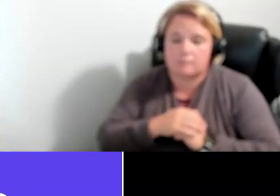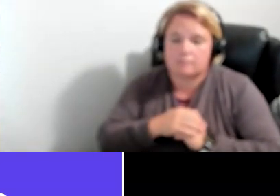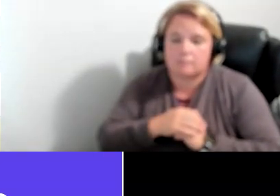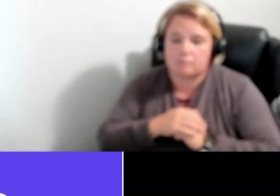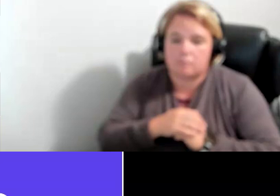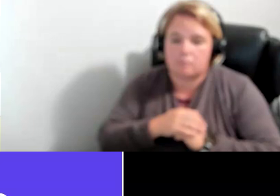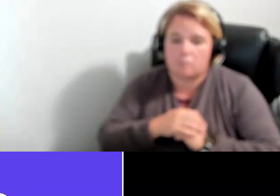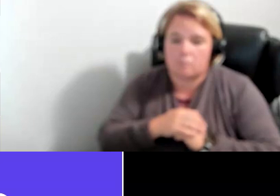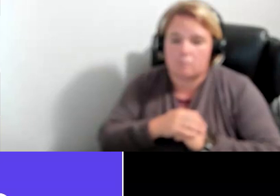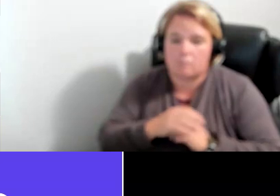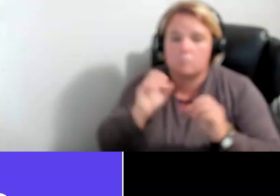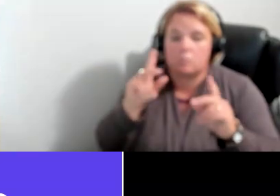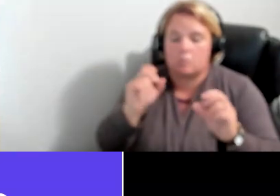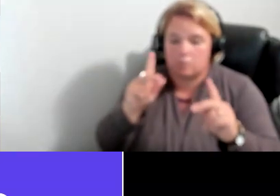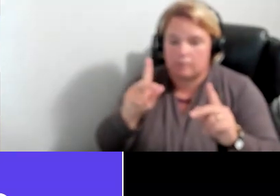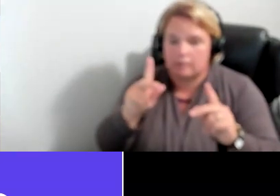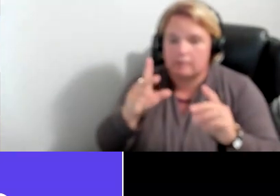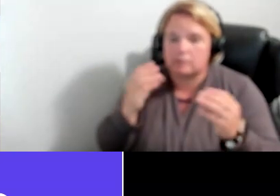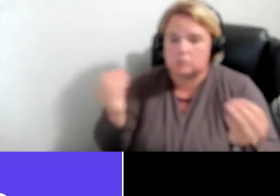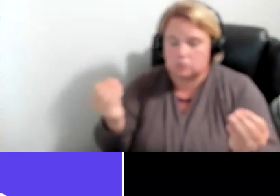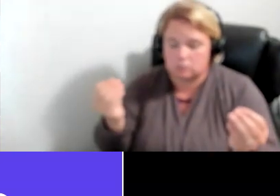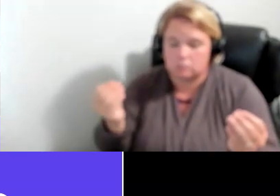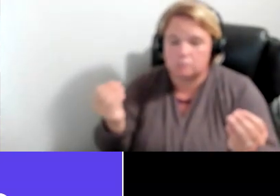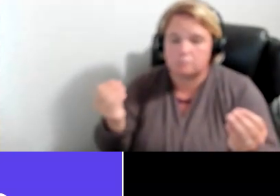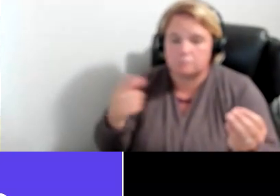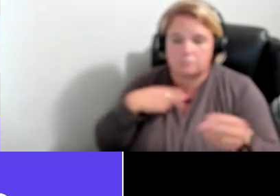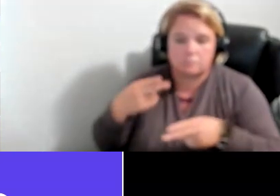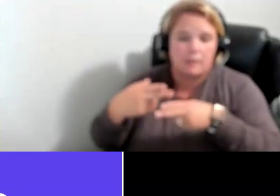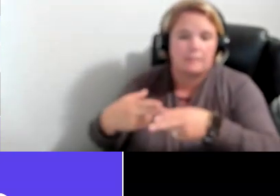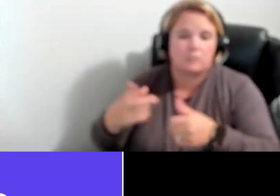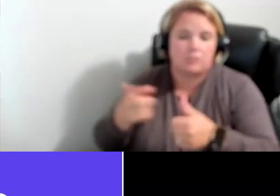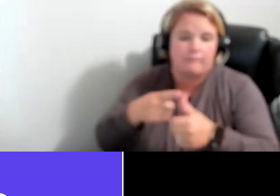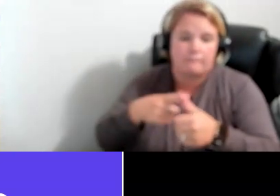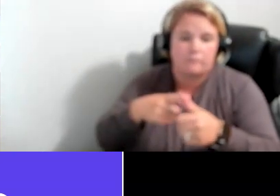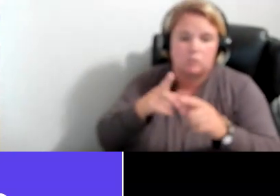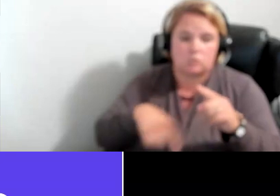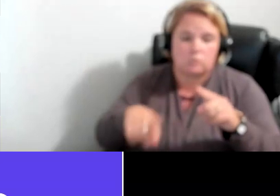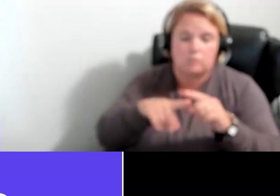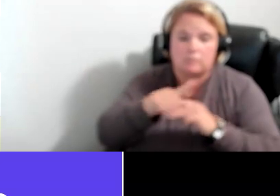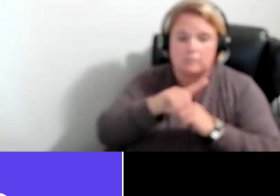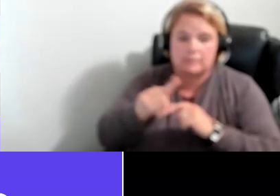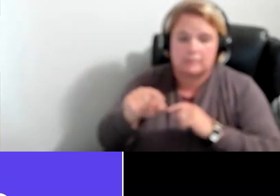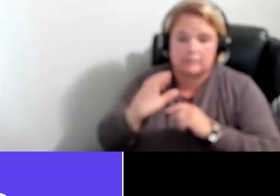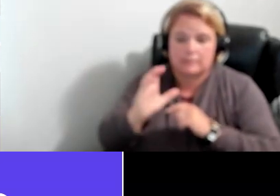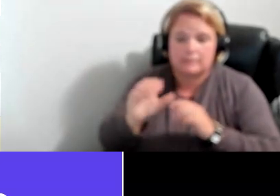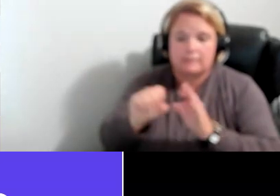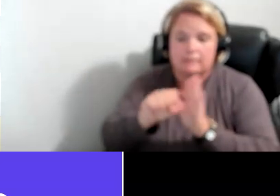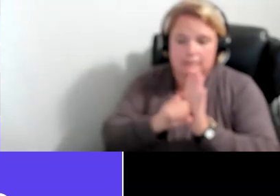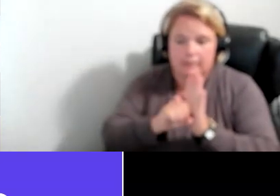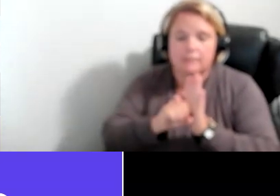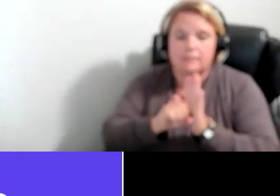Yeah, okay. So I mentioned the first round of the ZTC grants, the state grants,